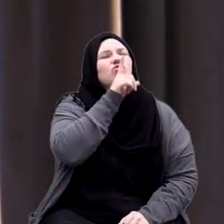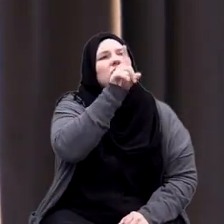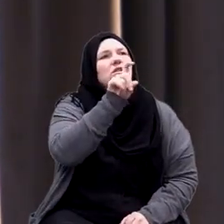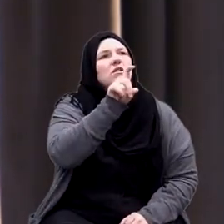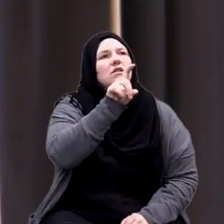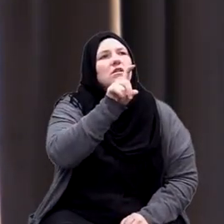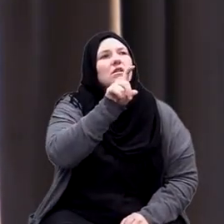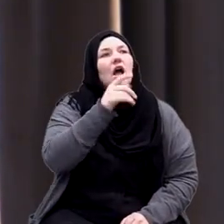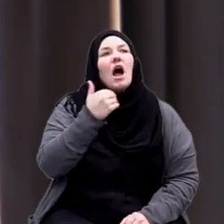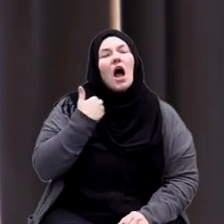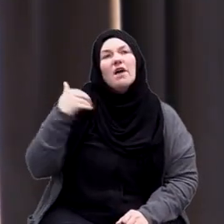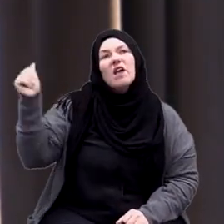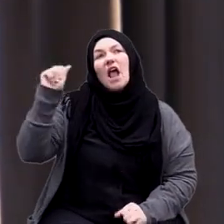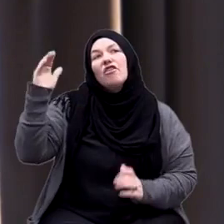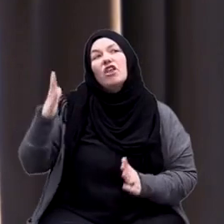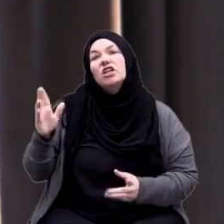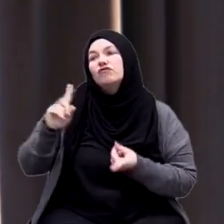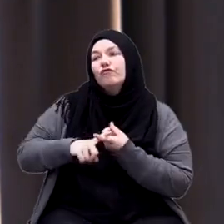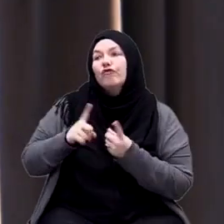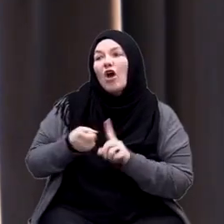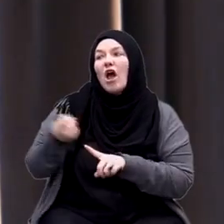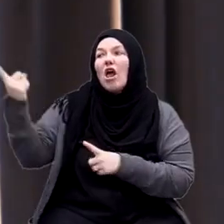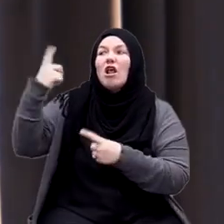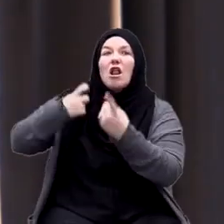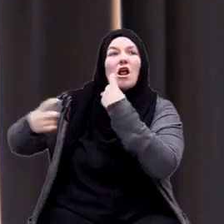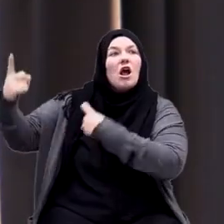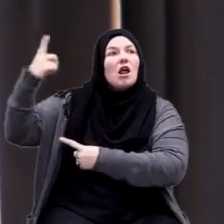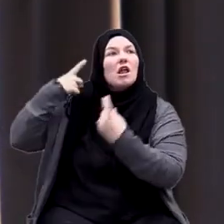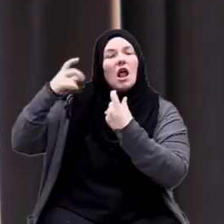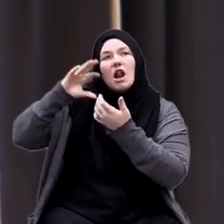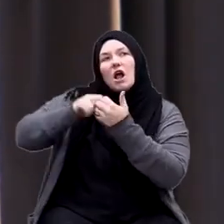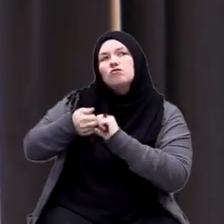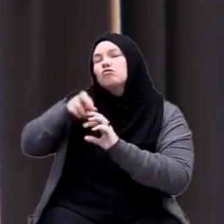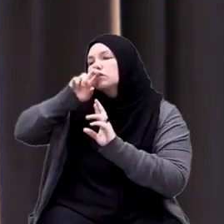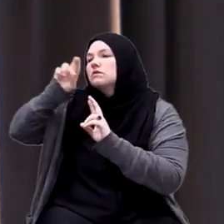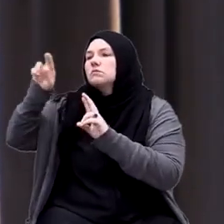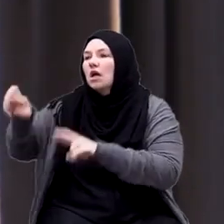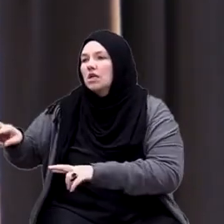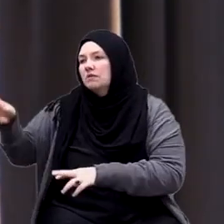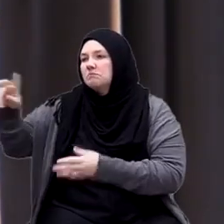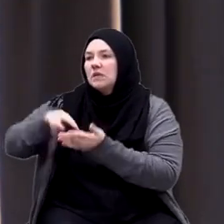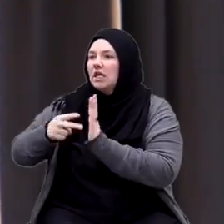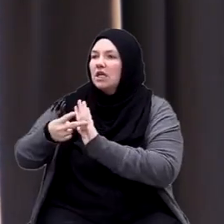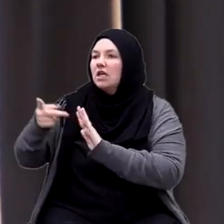I have an atheist friend who's asking me questions and I don't know what to tell them.